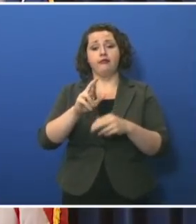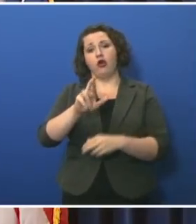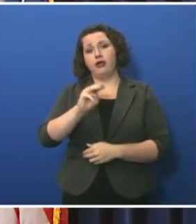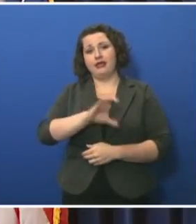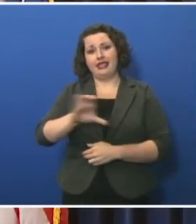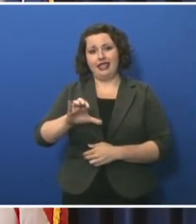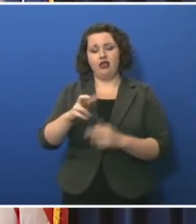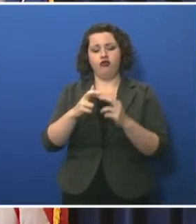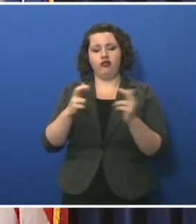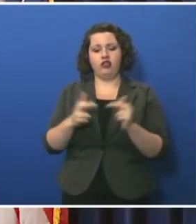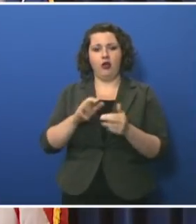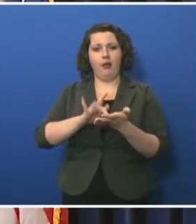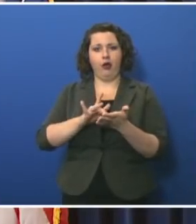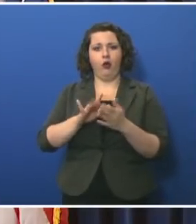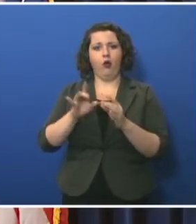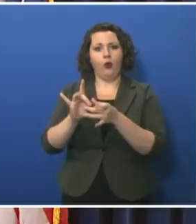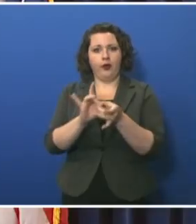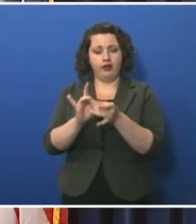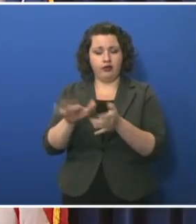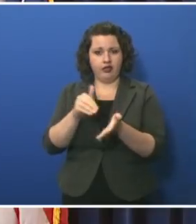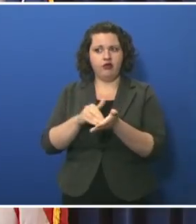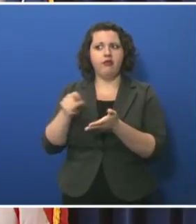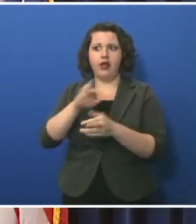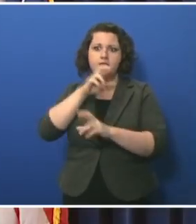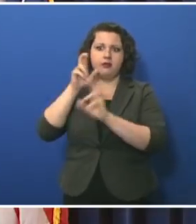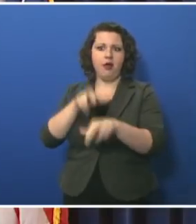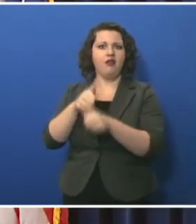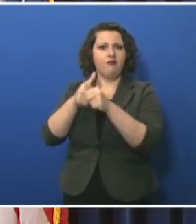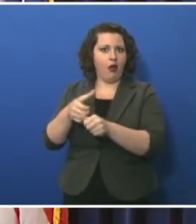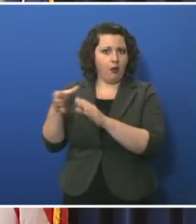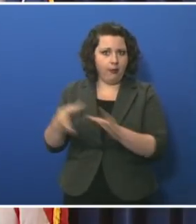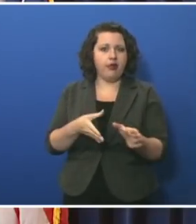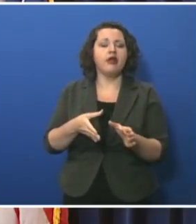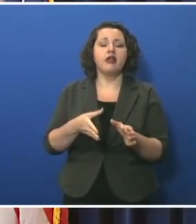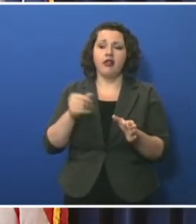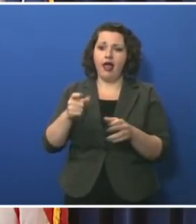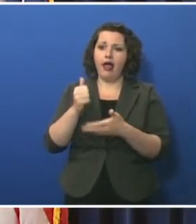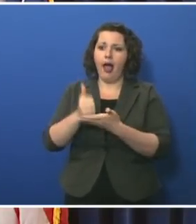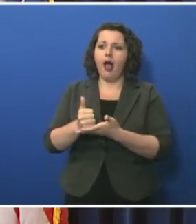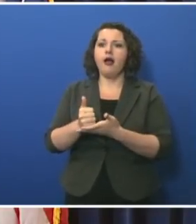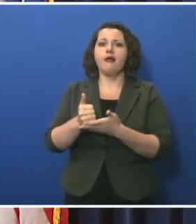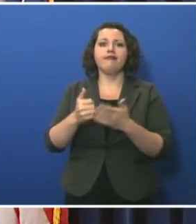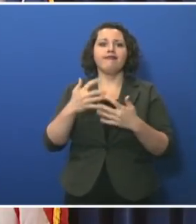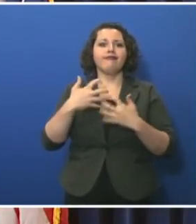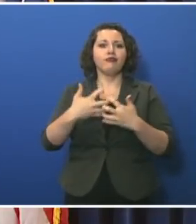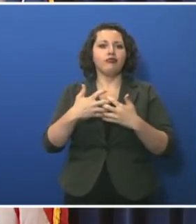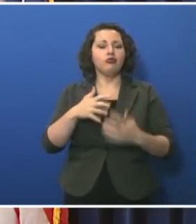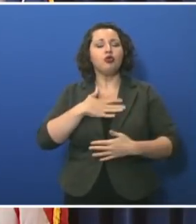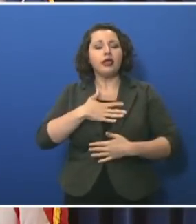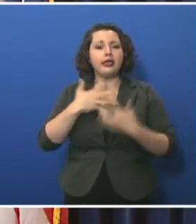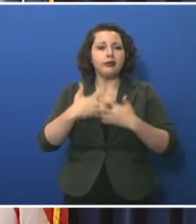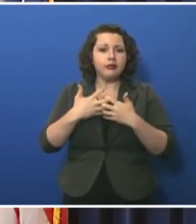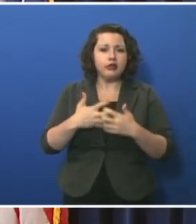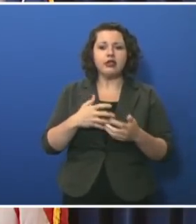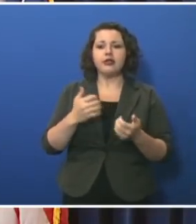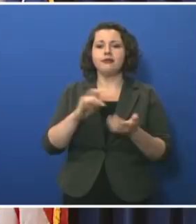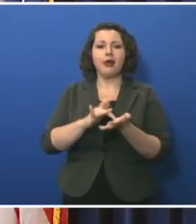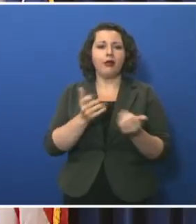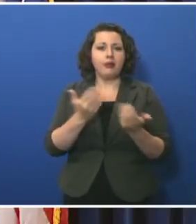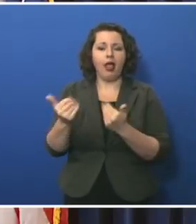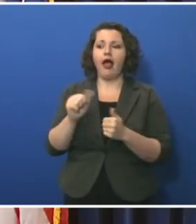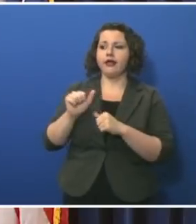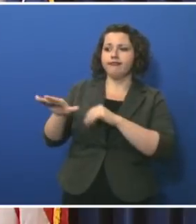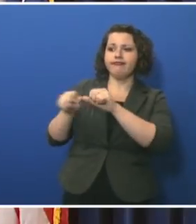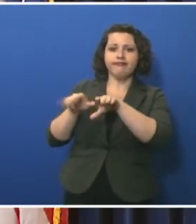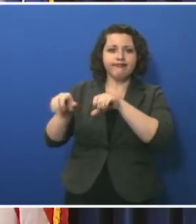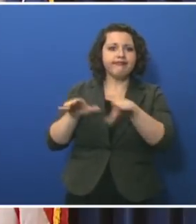or RMCCs, responded as planned, helping coordinate the transfer of vents and other medical supplies to hospitals